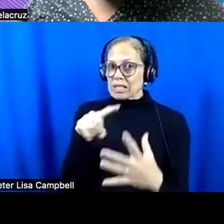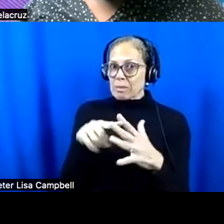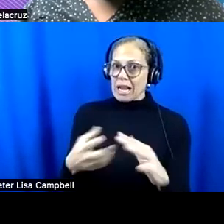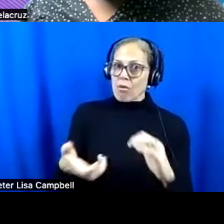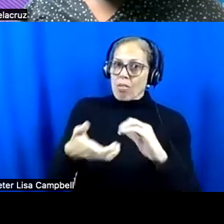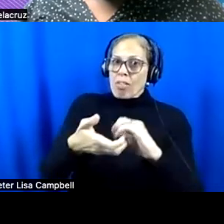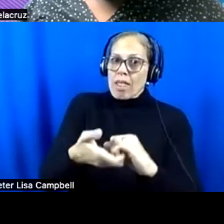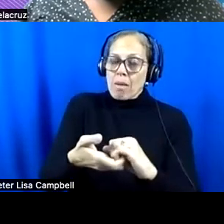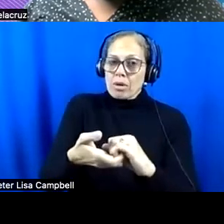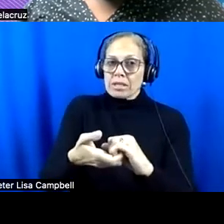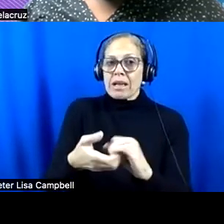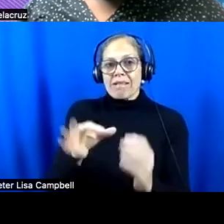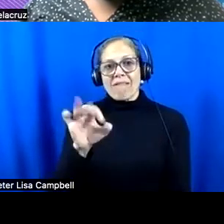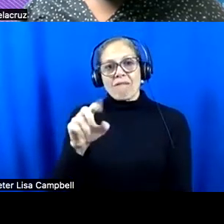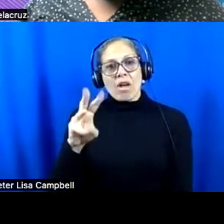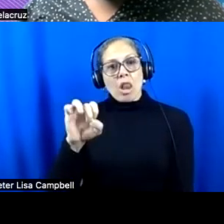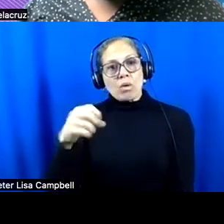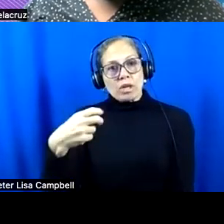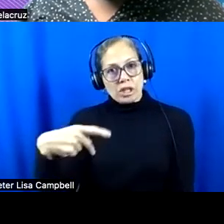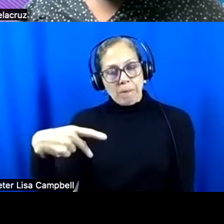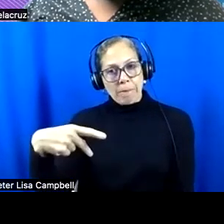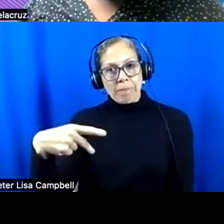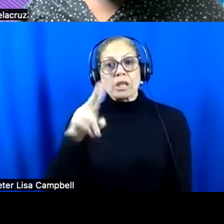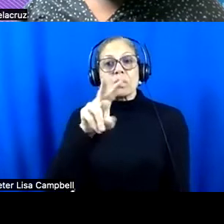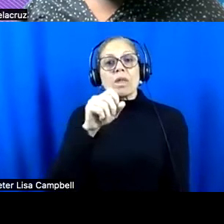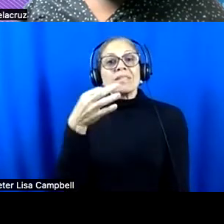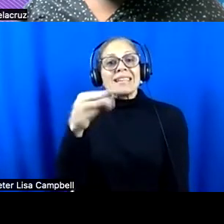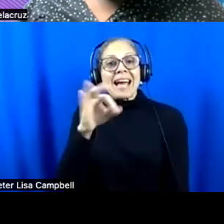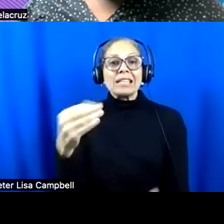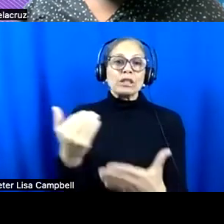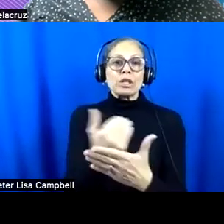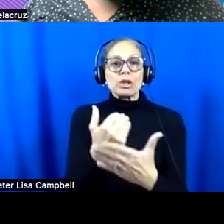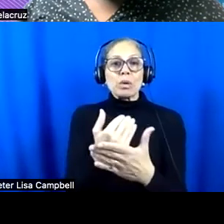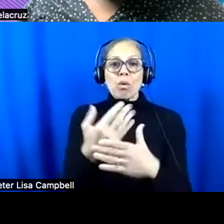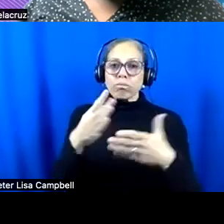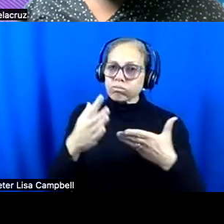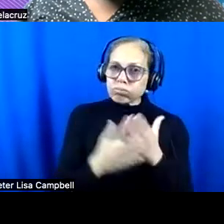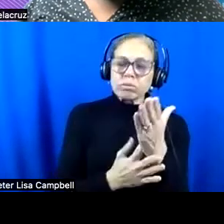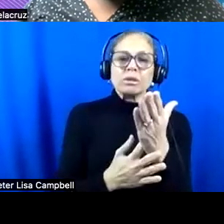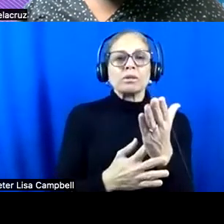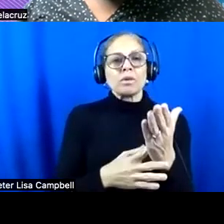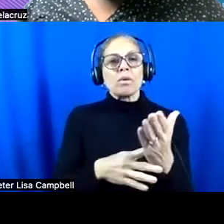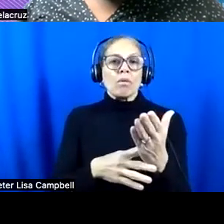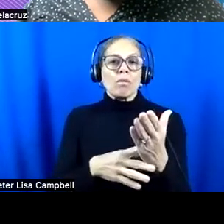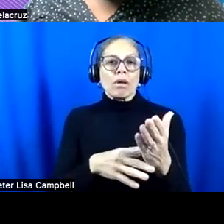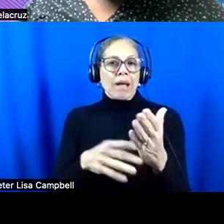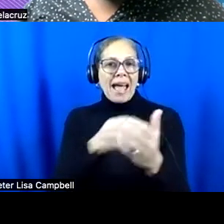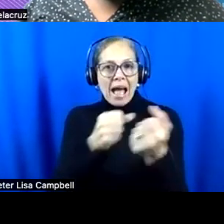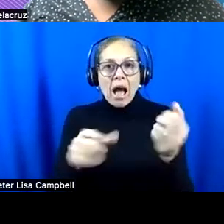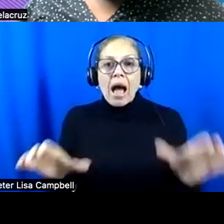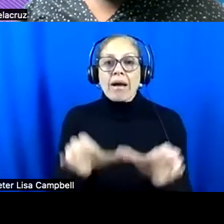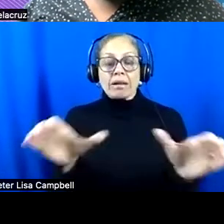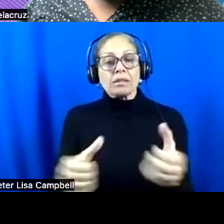Fellowship, and the 2019 Breakthrough U.S. Activist Impact Award. She